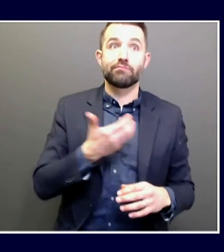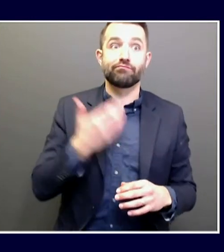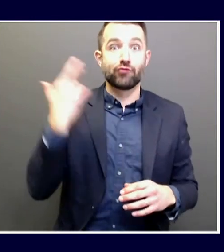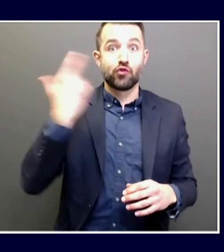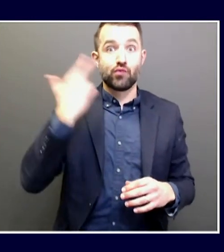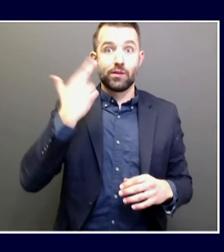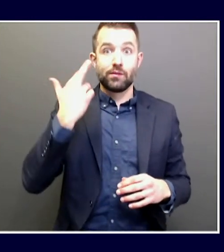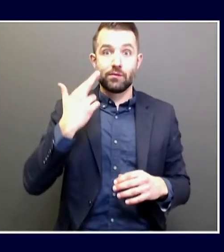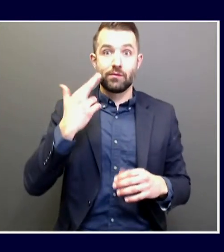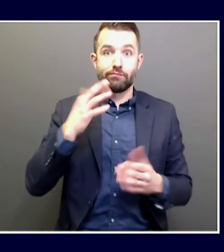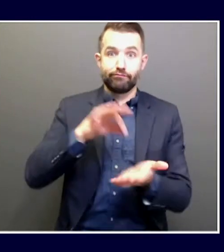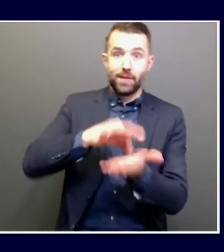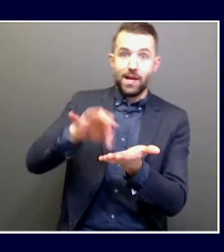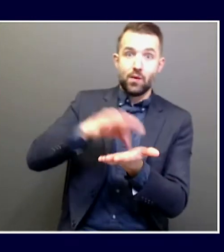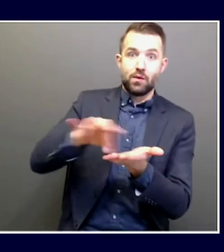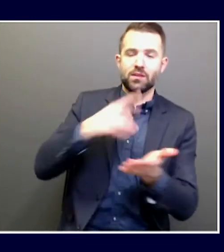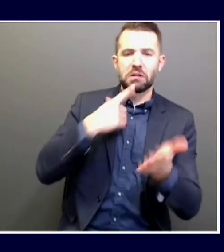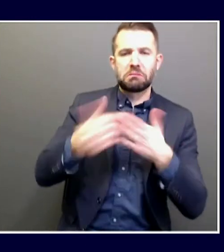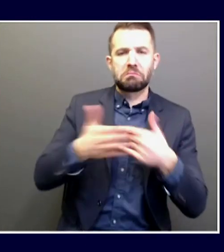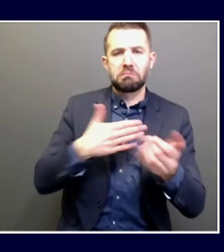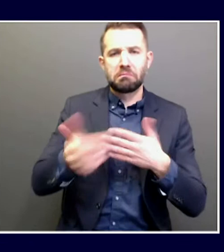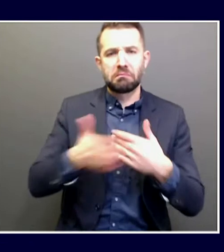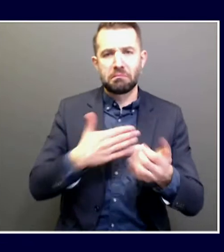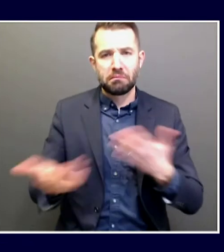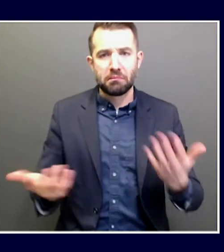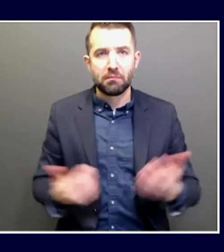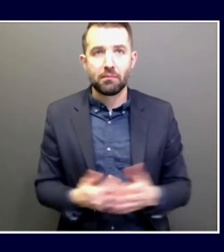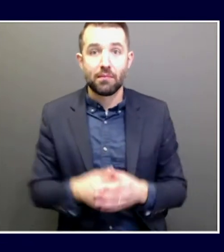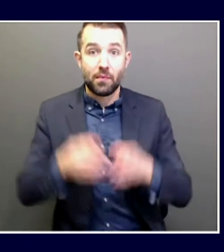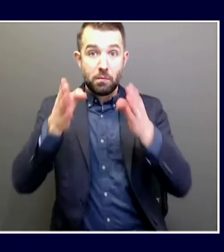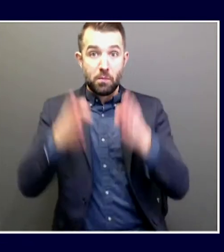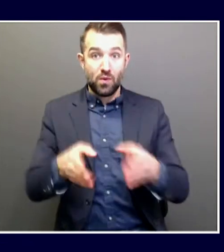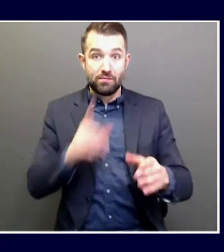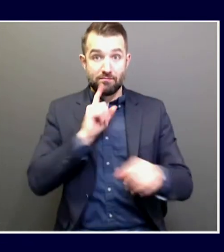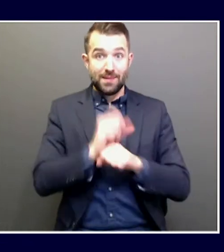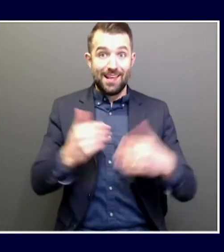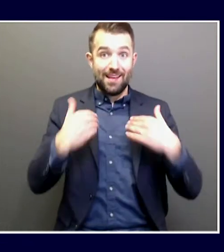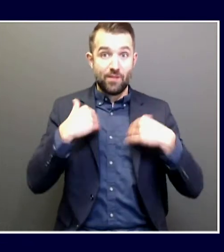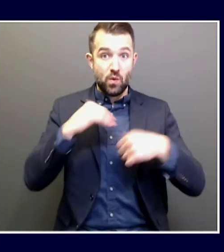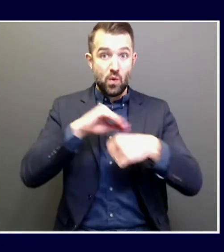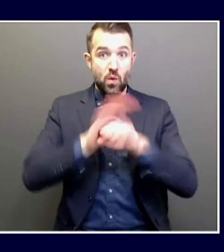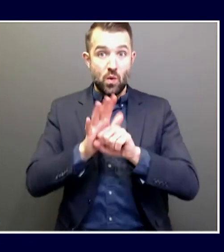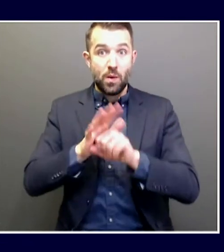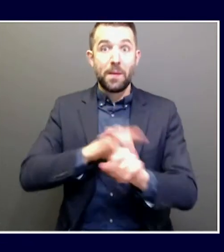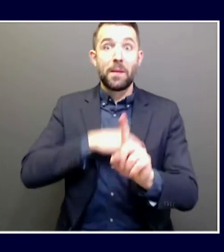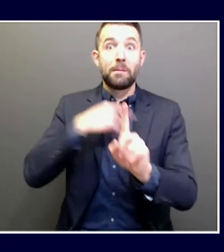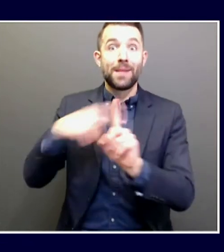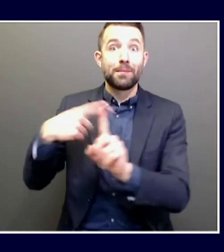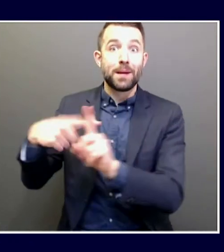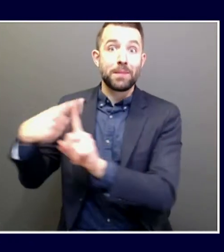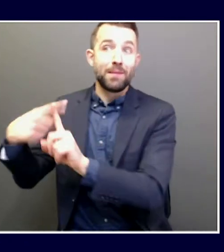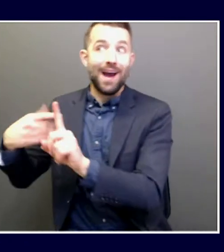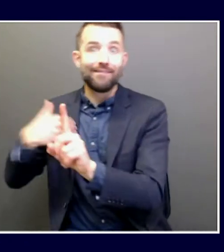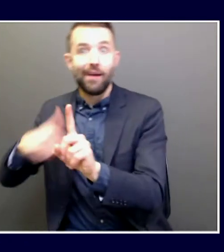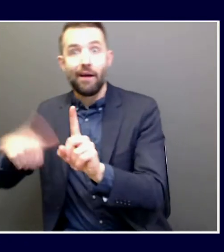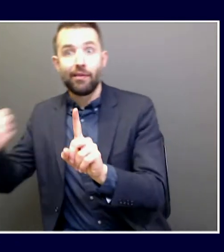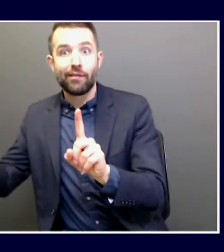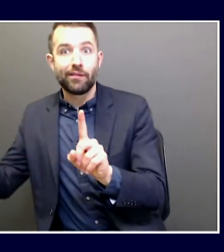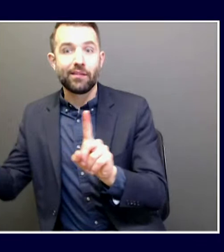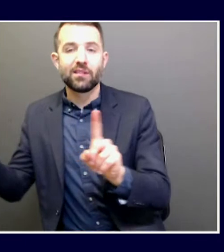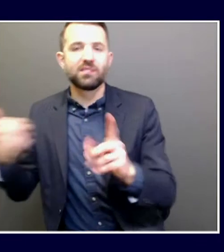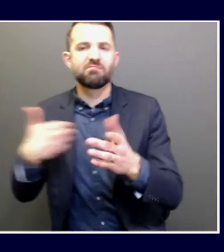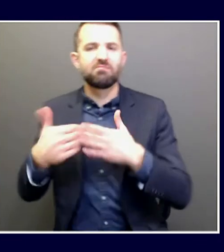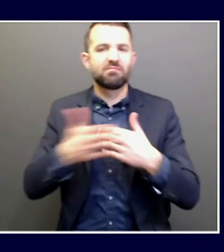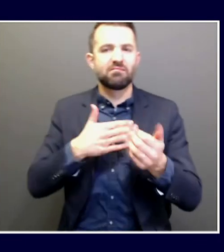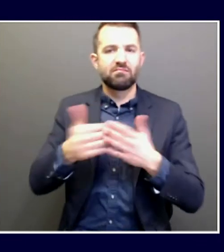equivalent in many respects. They have to treat the patient, whether they're there for COVID or with COVID, with the same degree of care to make